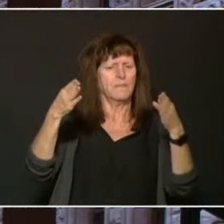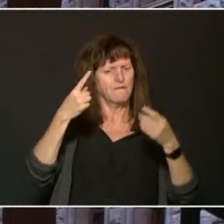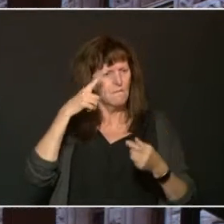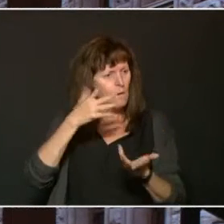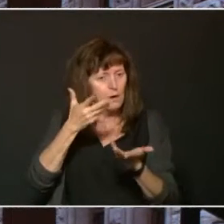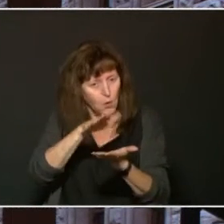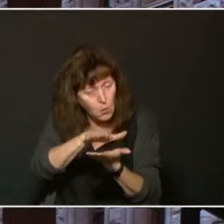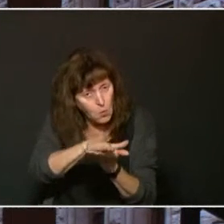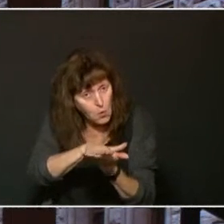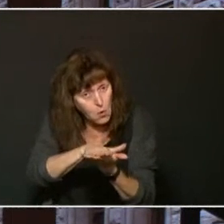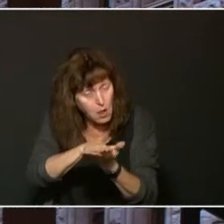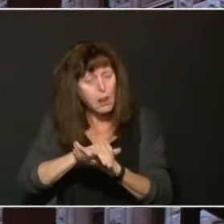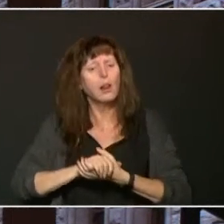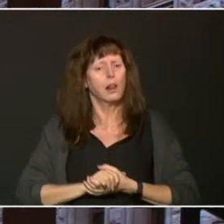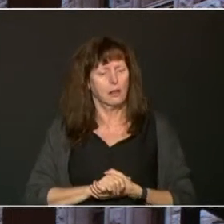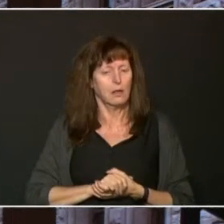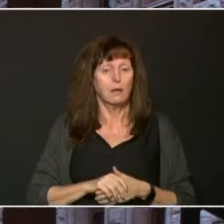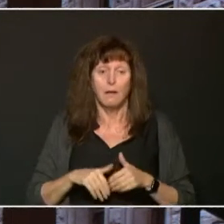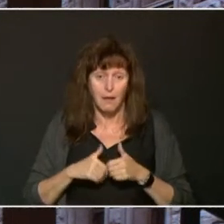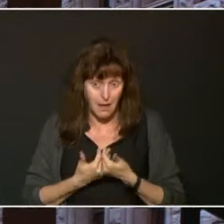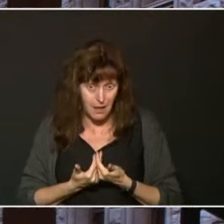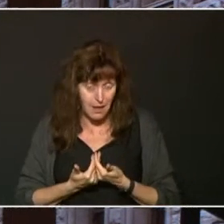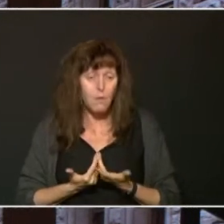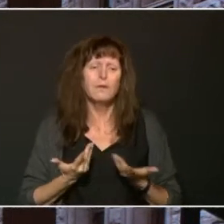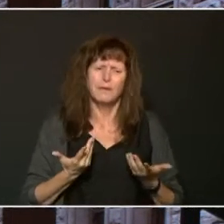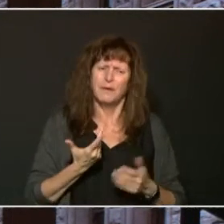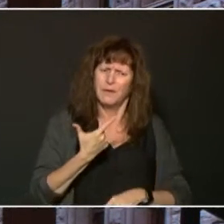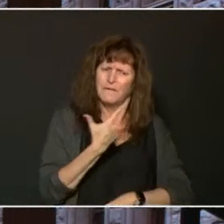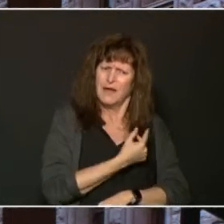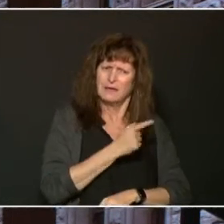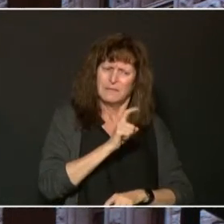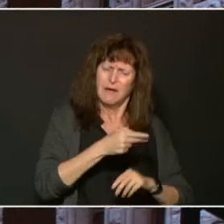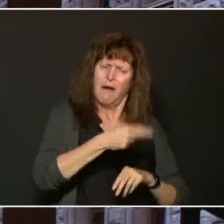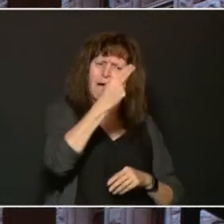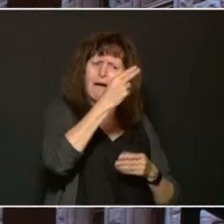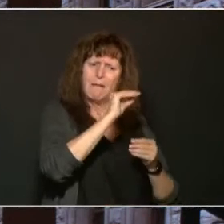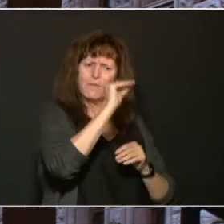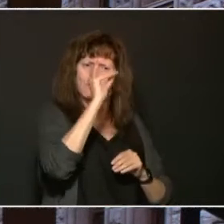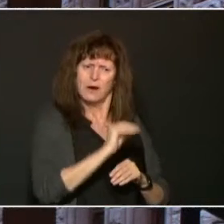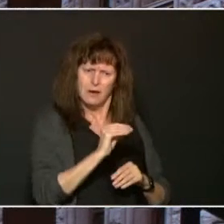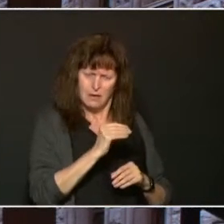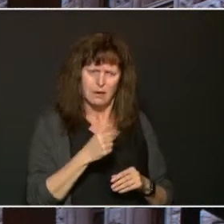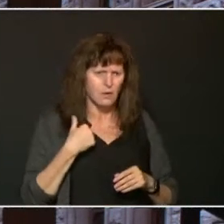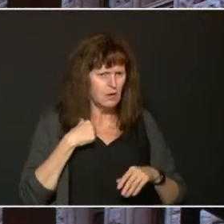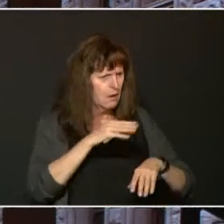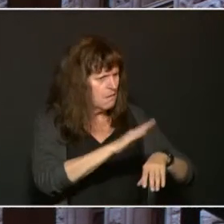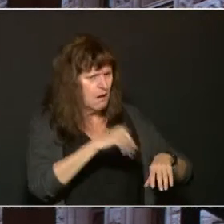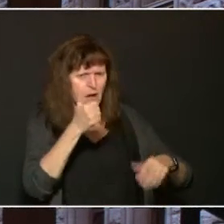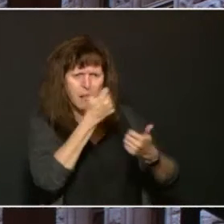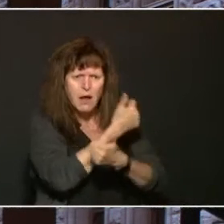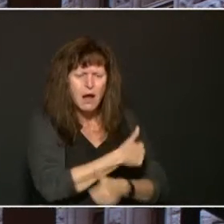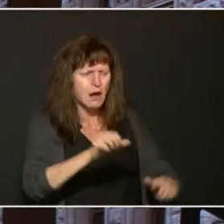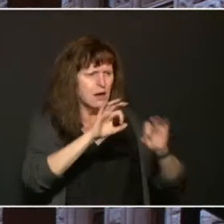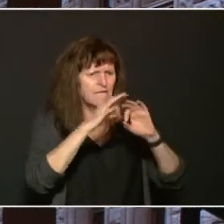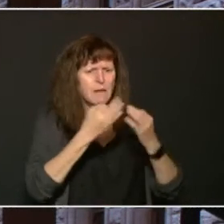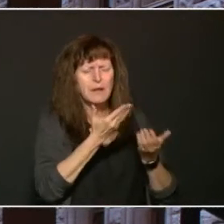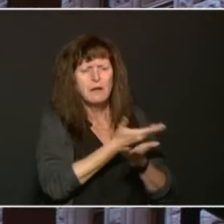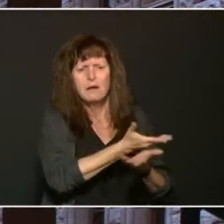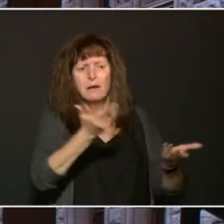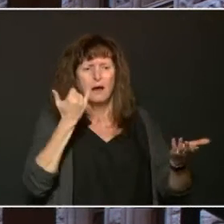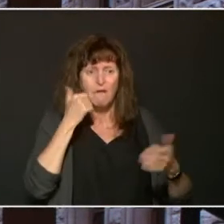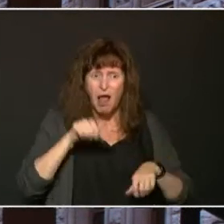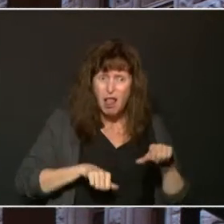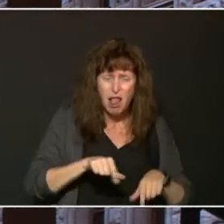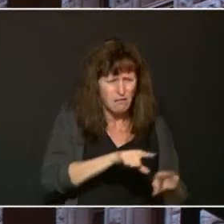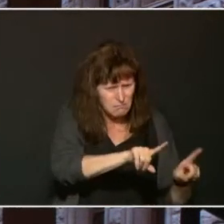the means by which we can achieve that. And so call upon all families. If you're hesitant, talk to your healthcare provider. If you have concerns,